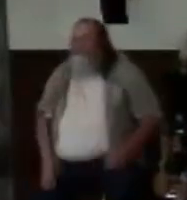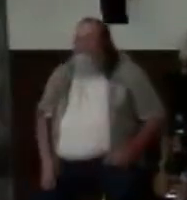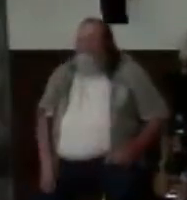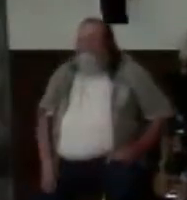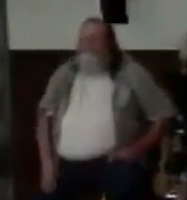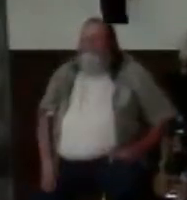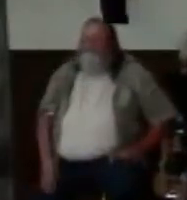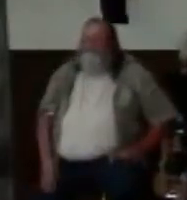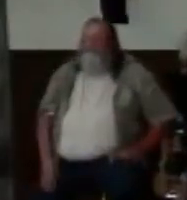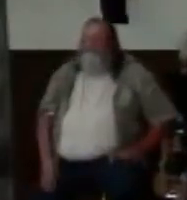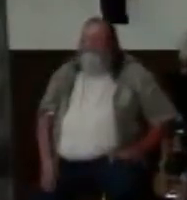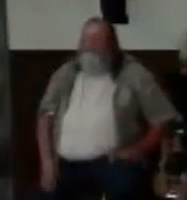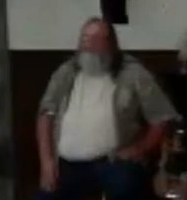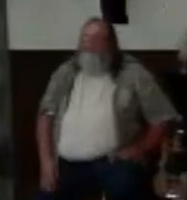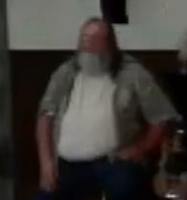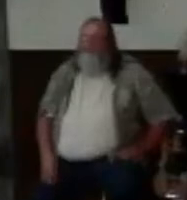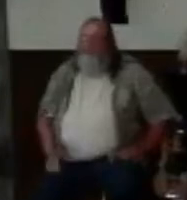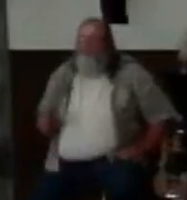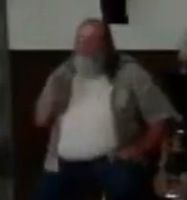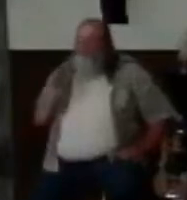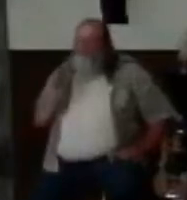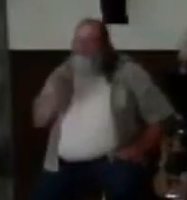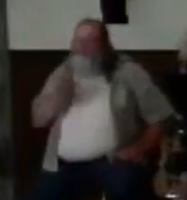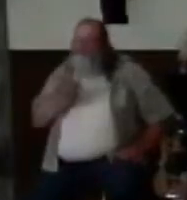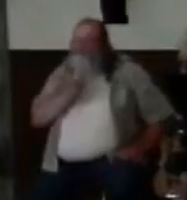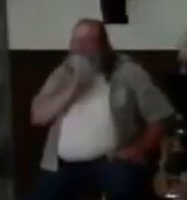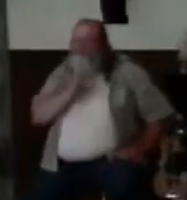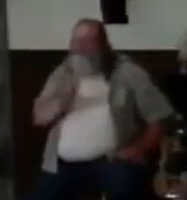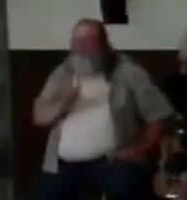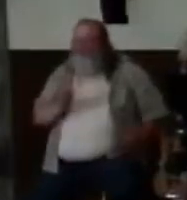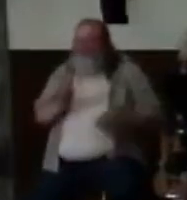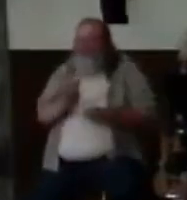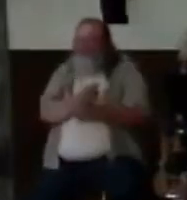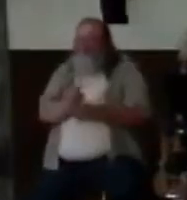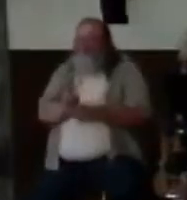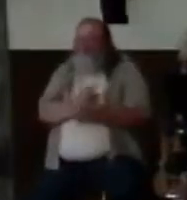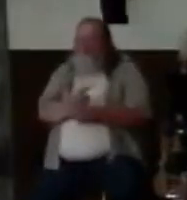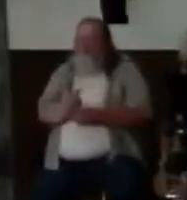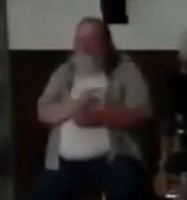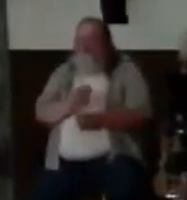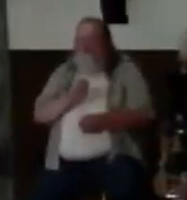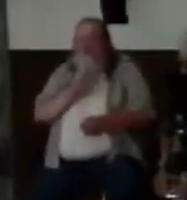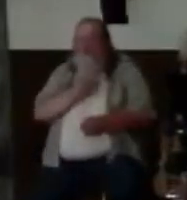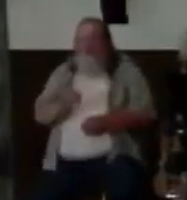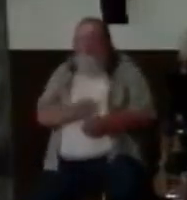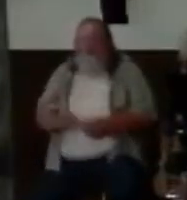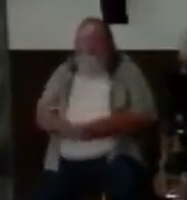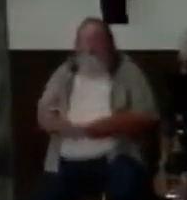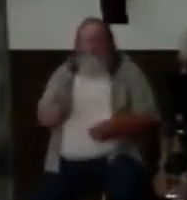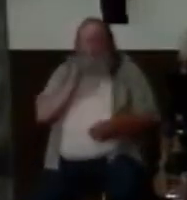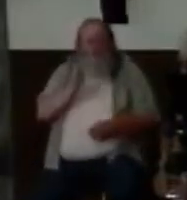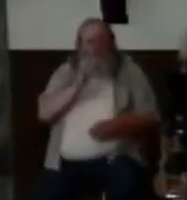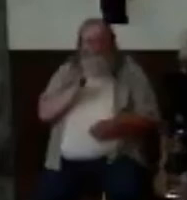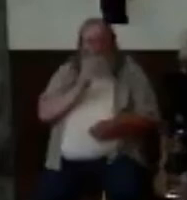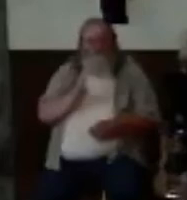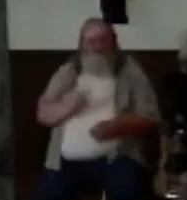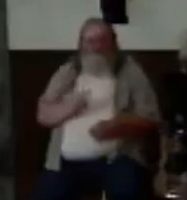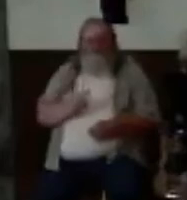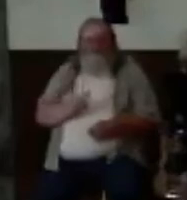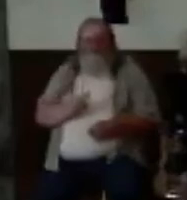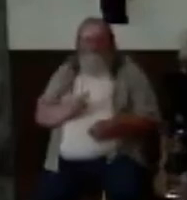can't recirculate the same water. We can't recirculate the same routine, praying the same